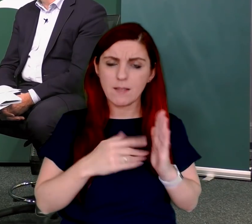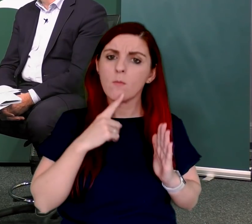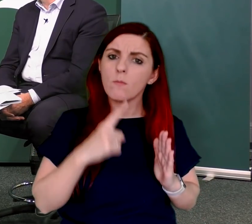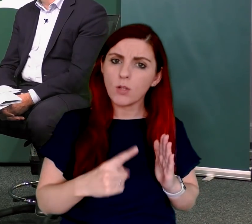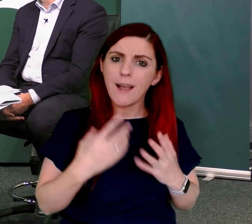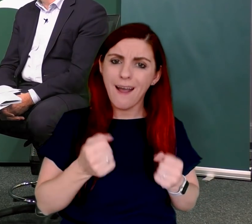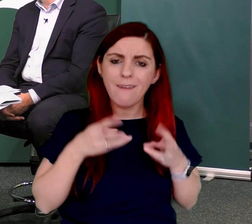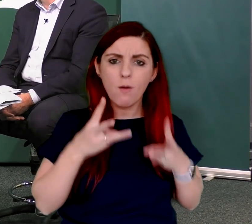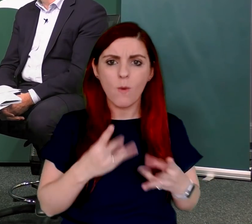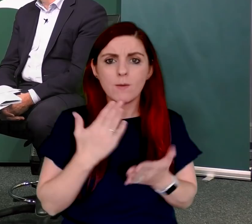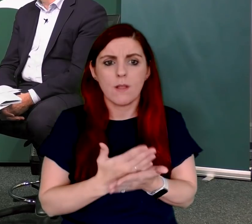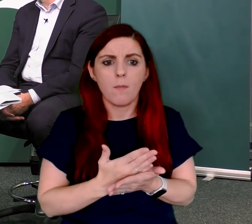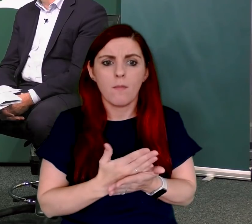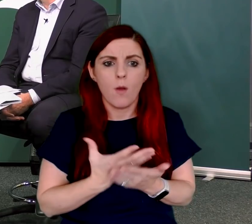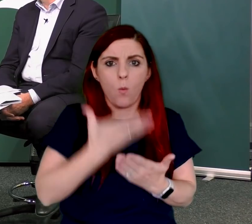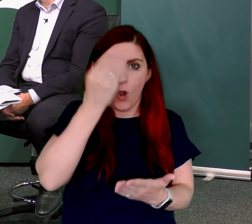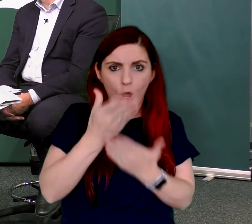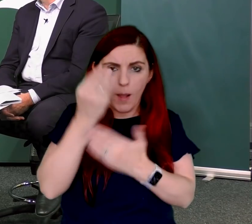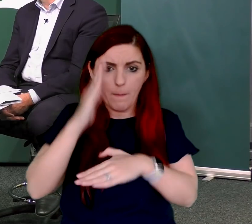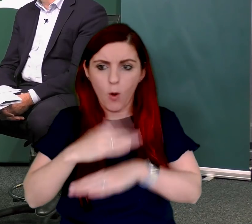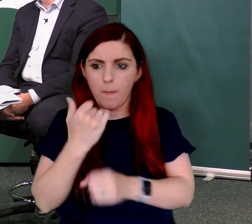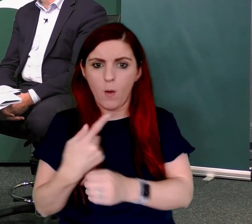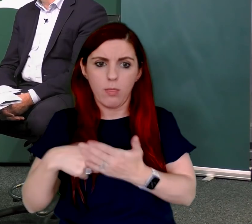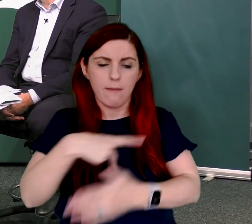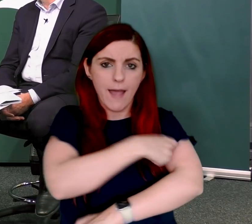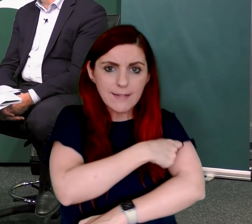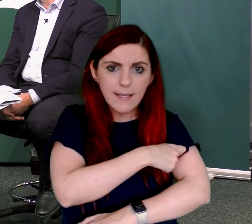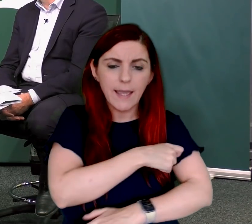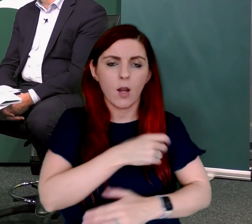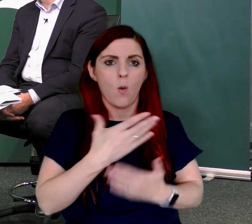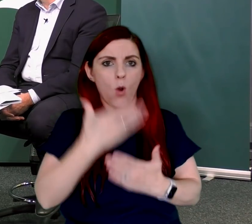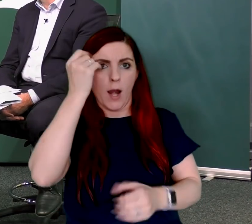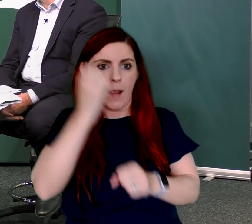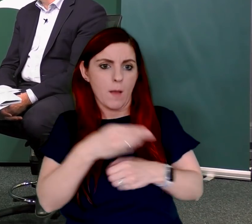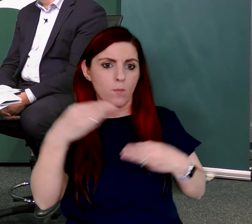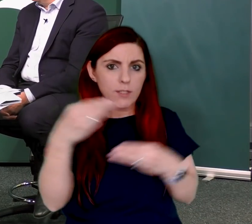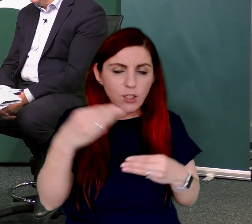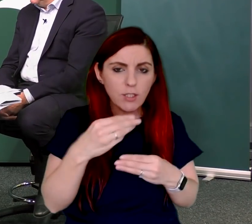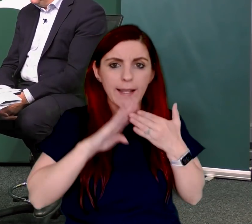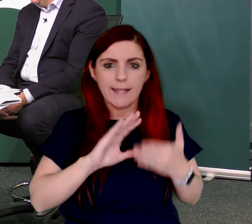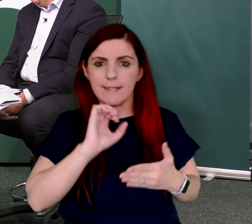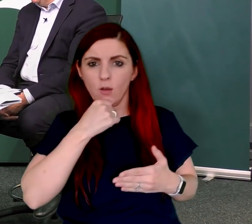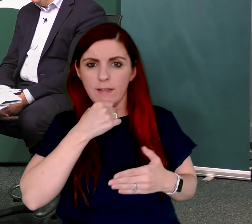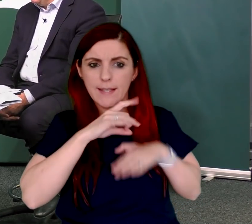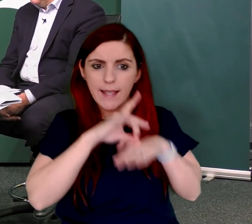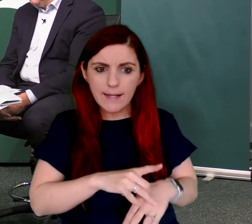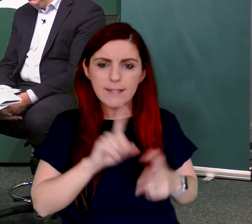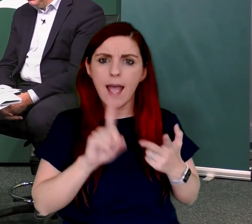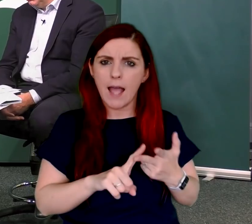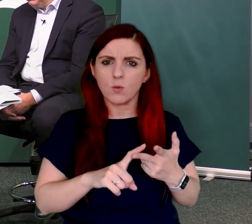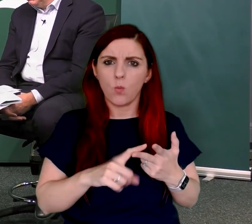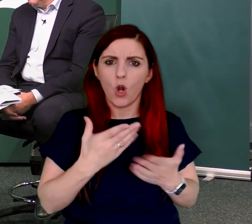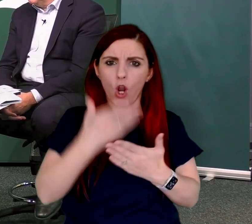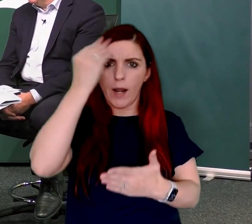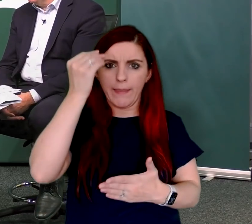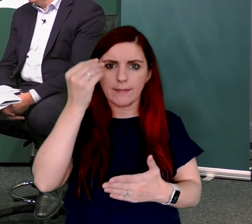We're learning more about the vaccines. We learn about the sustained protection they give us from serious illness, but we're learning too that immunity wanes and that